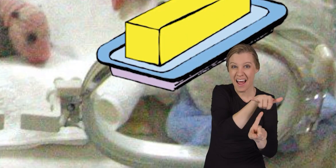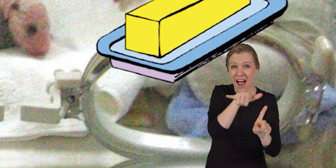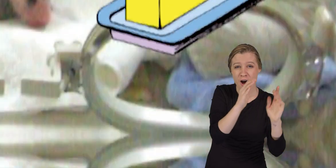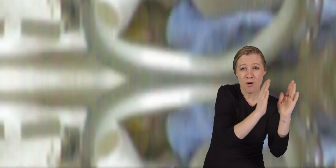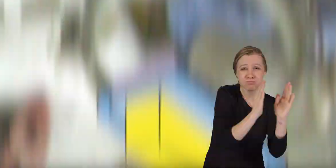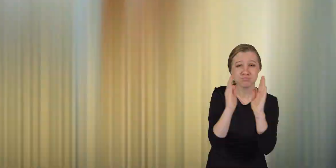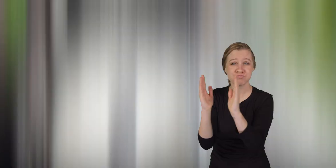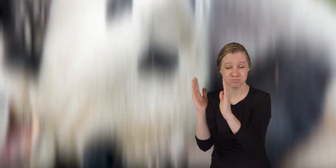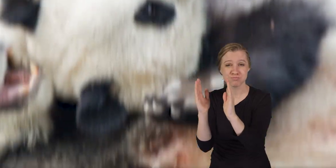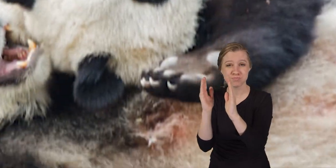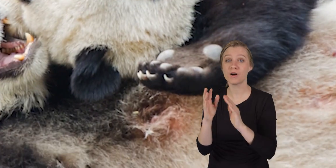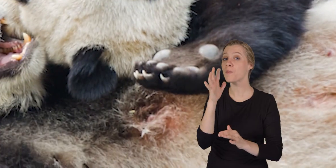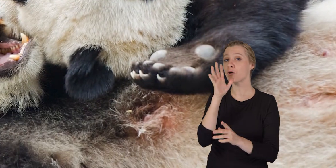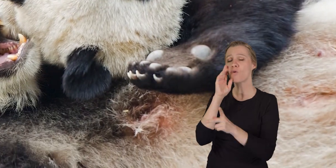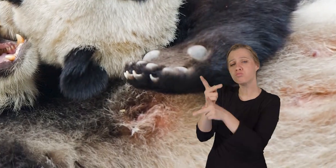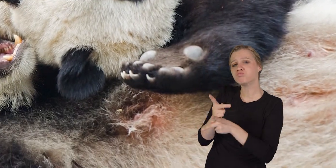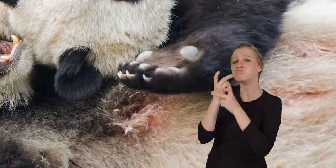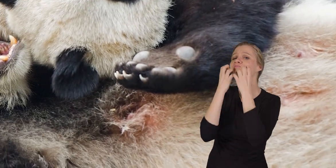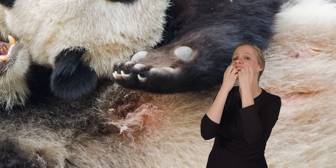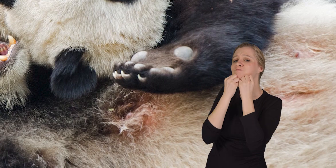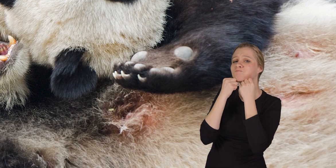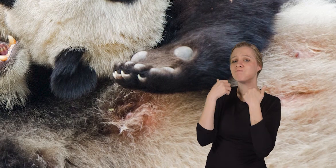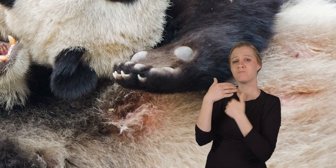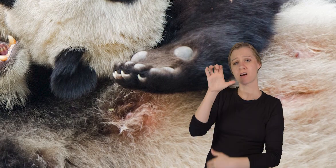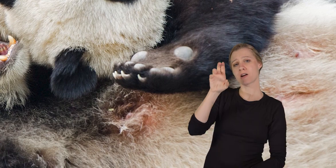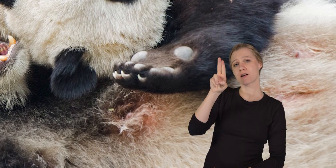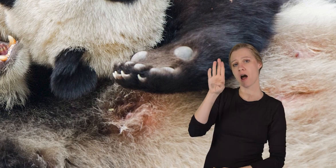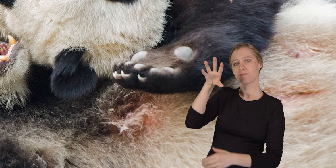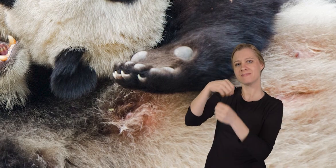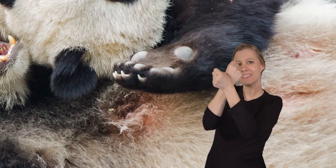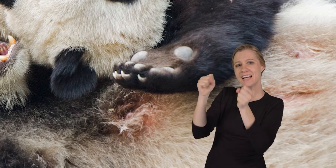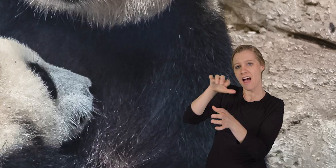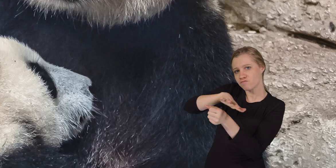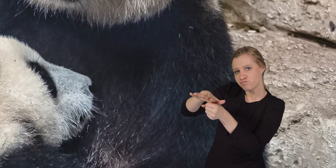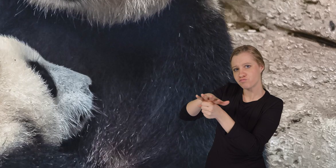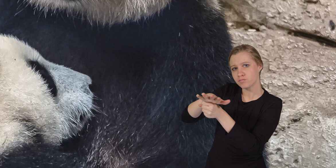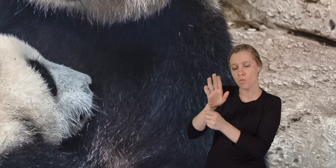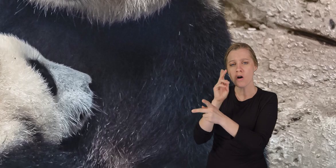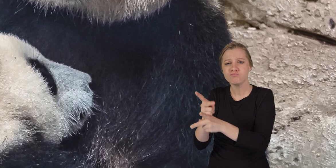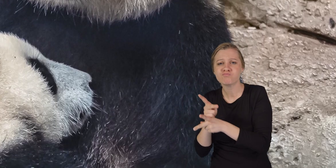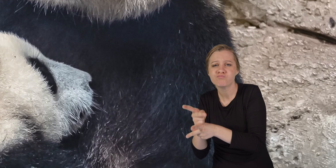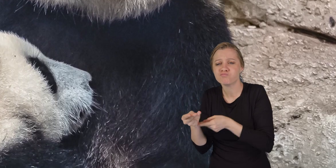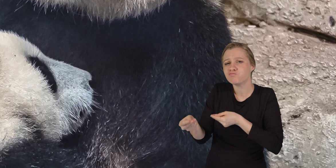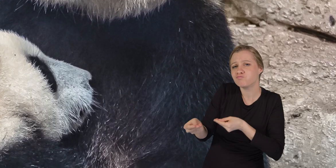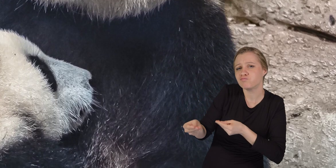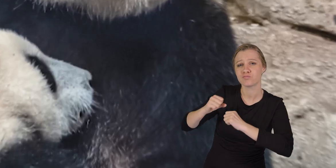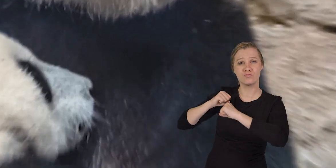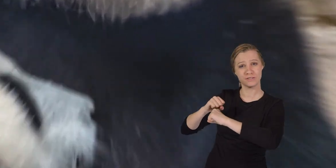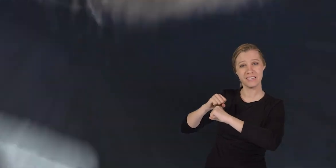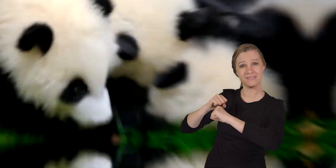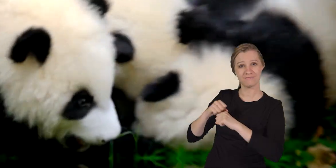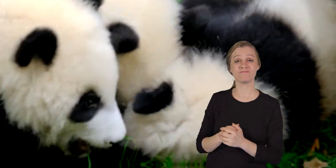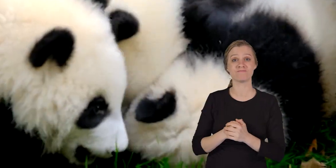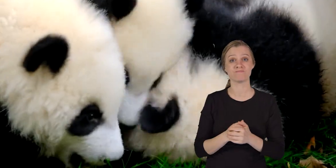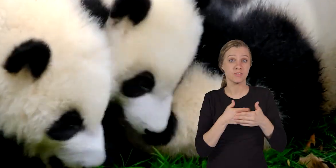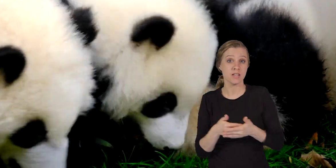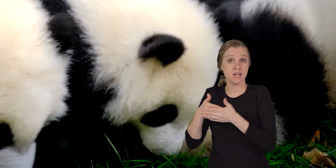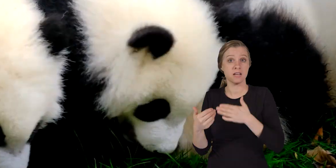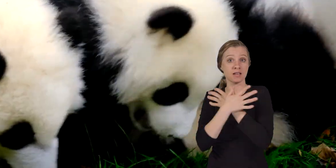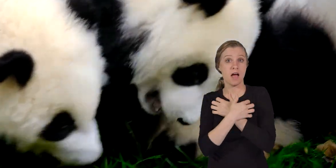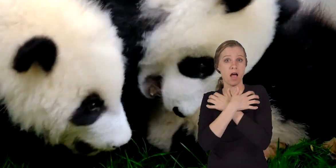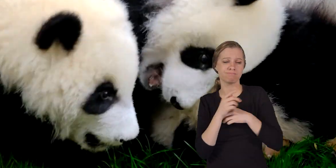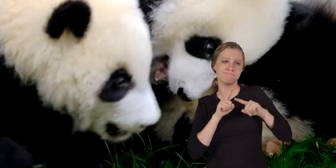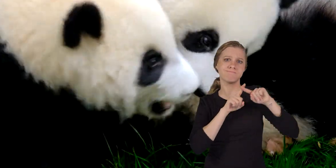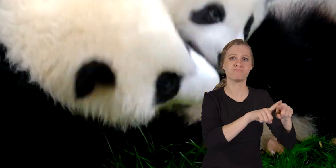of butter. The mother keeps her cub in a safe den, where she nurses and protects it. The cub